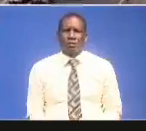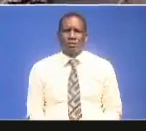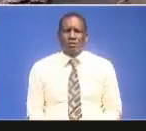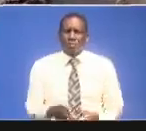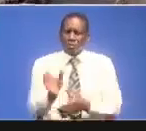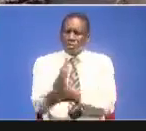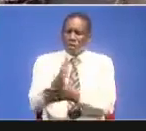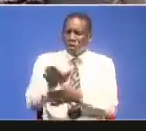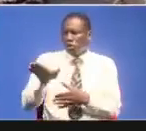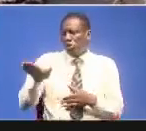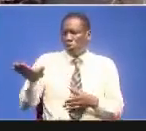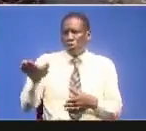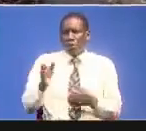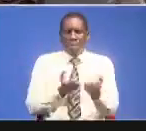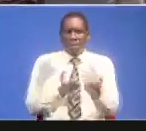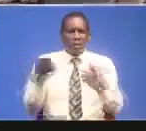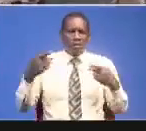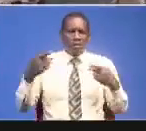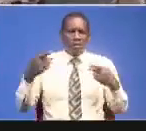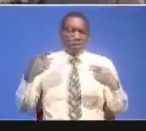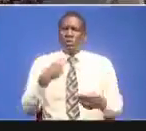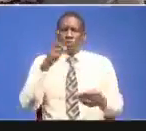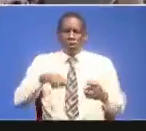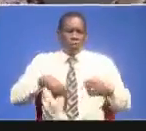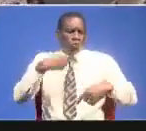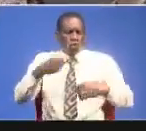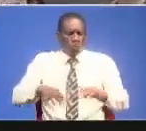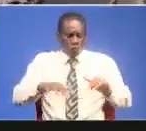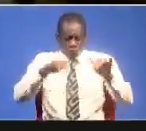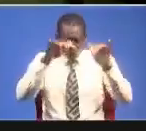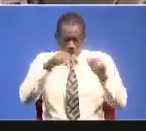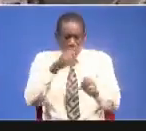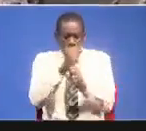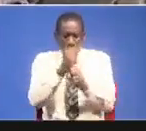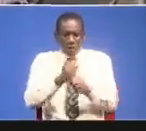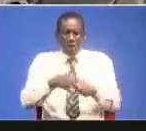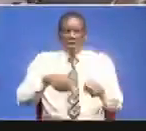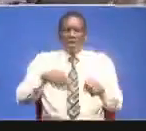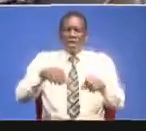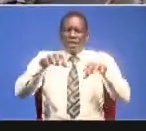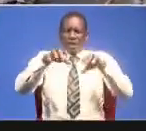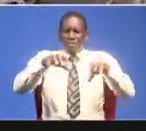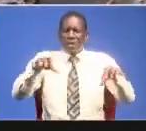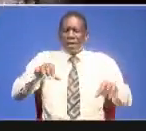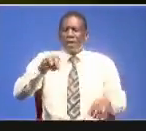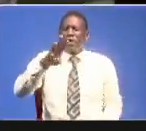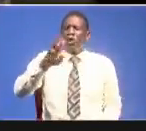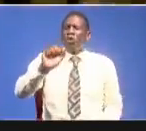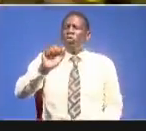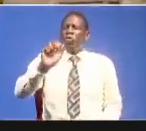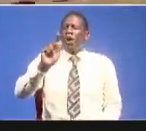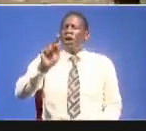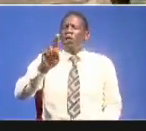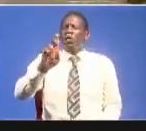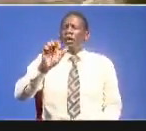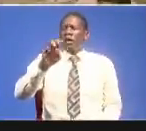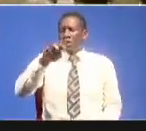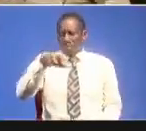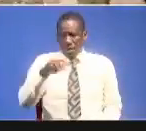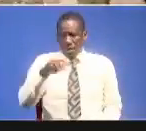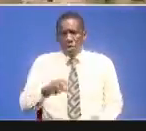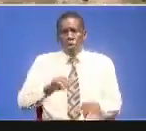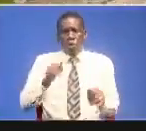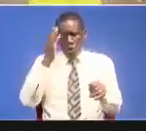Thursday morning, traders who had vowed to stay put at Wakulima Market in downtown Nairobi, popularly known